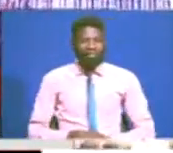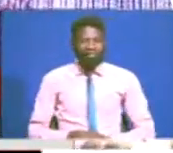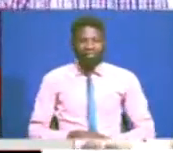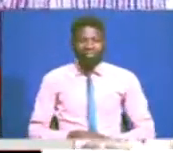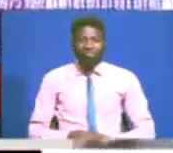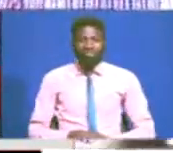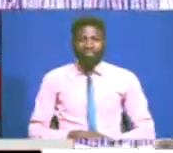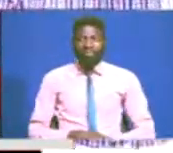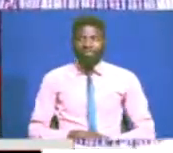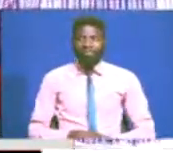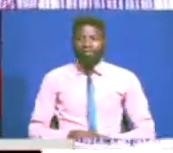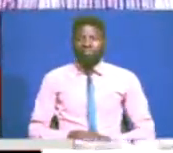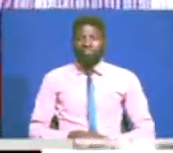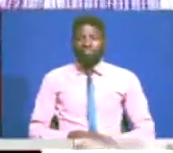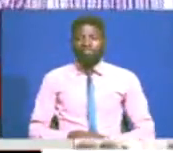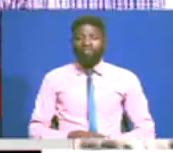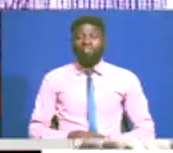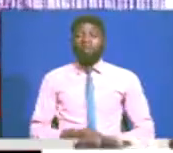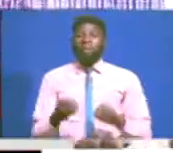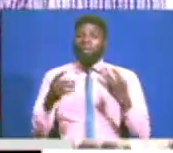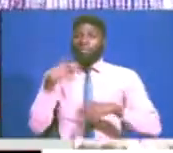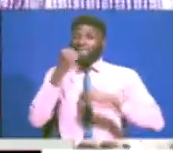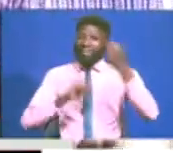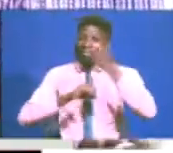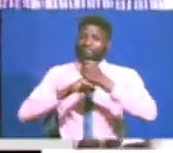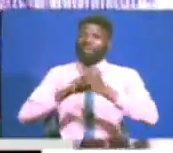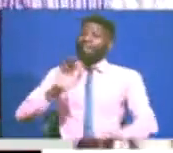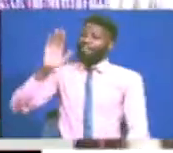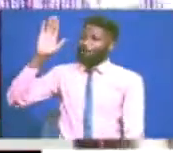As many as that opinion say aye.